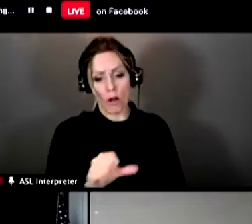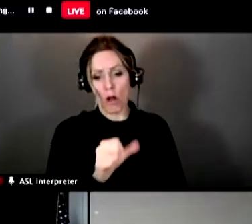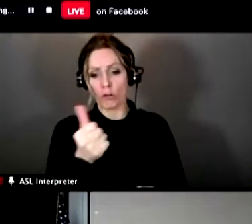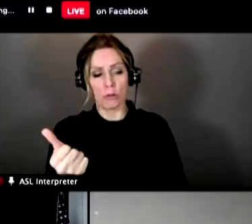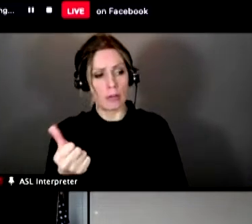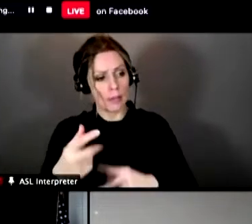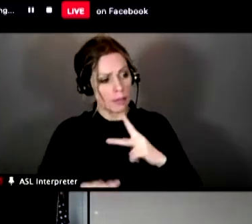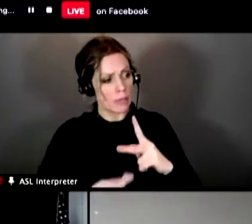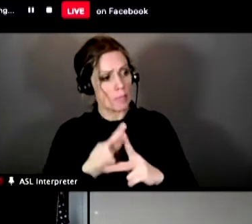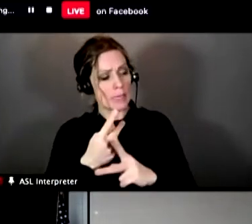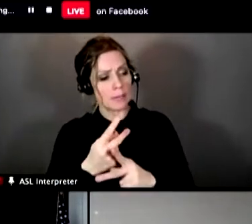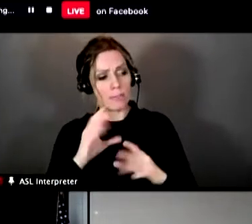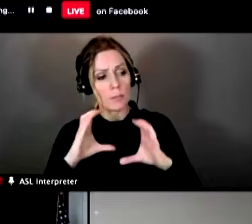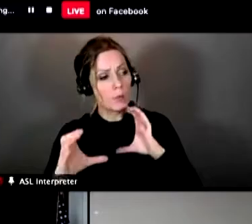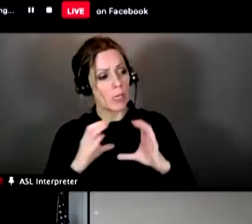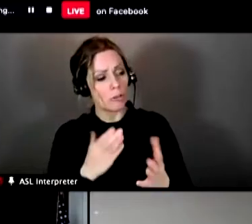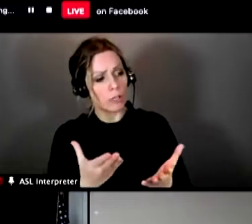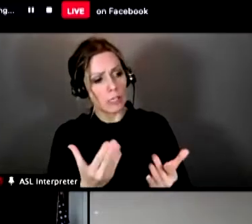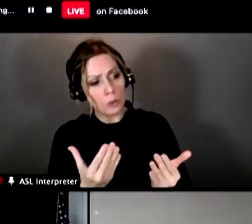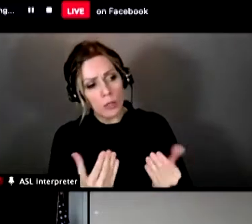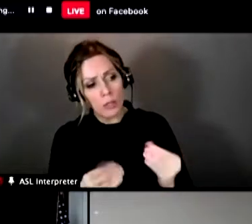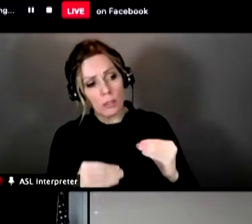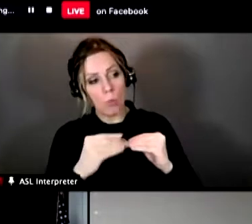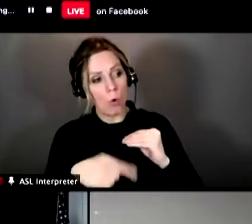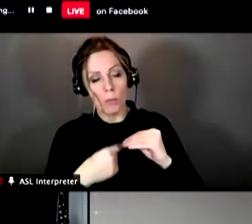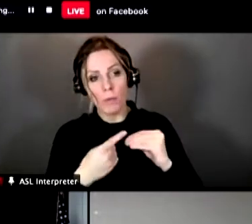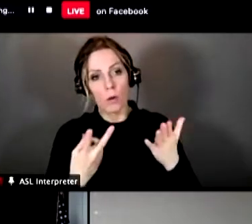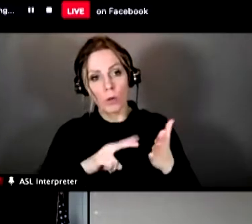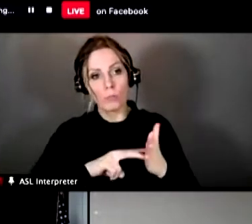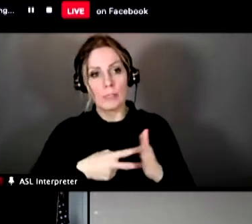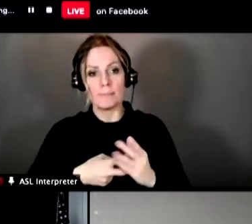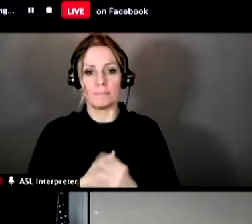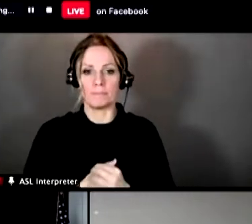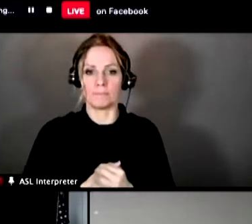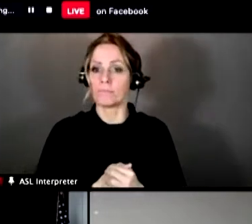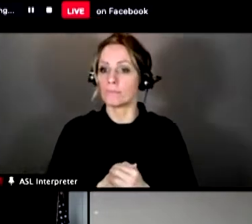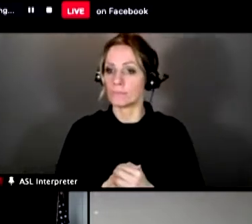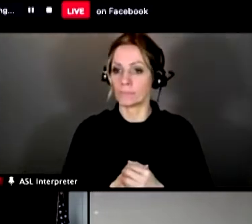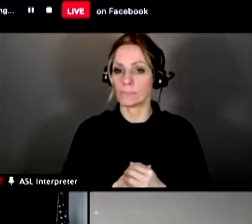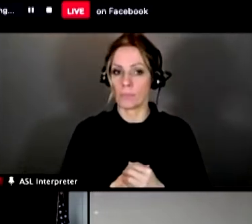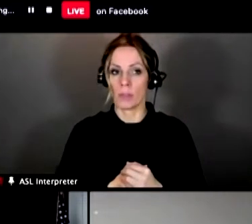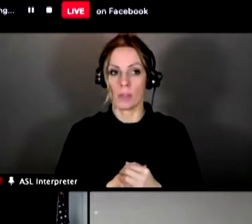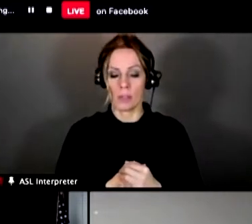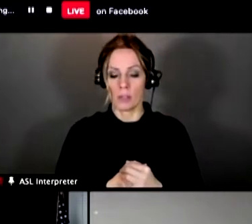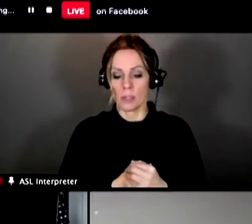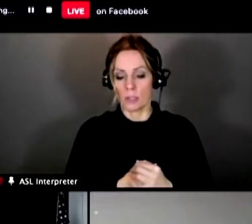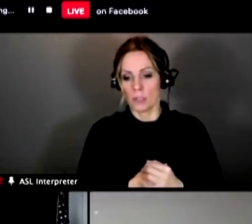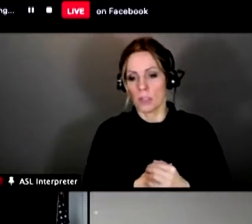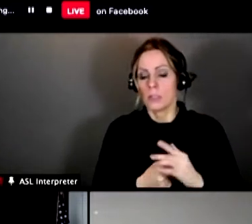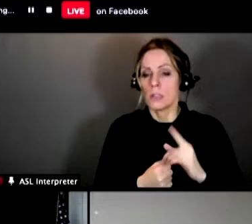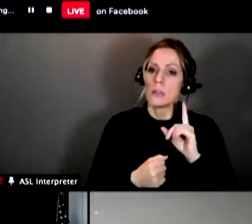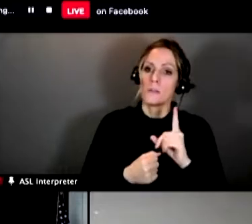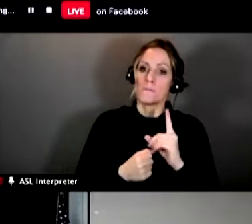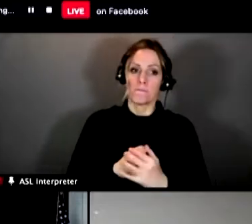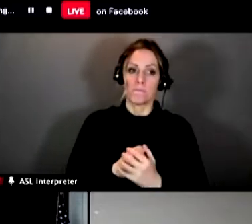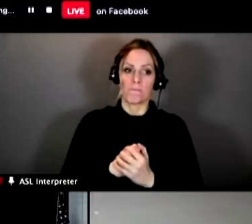communication, can you share with us a little more about what that might look like? I mean,